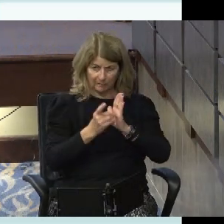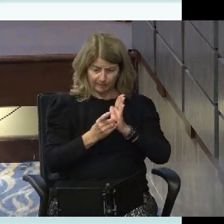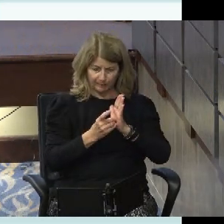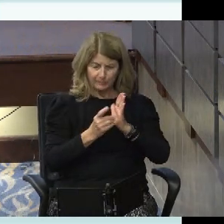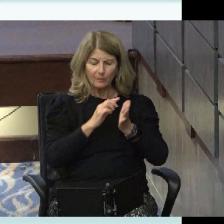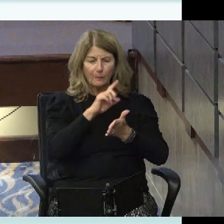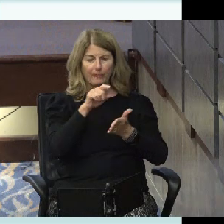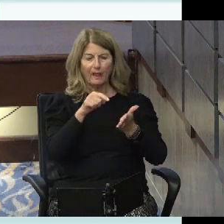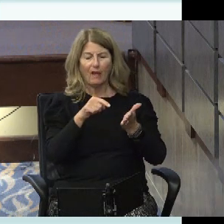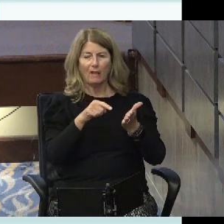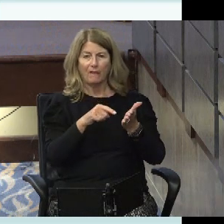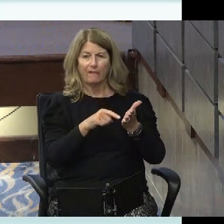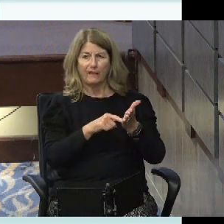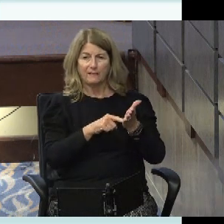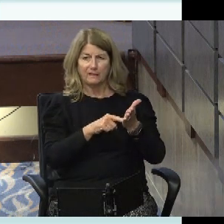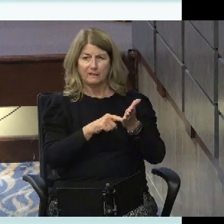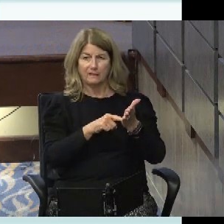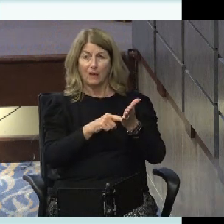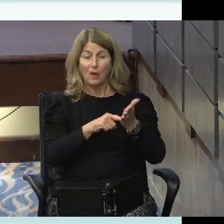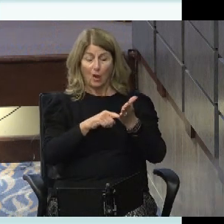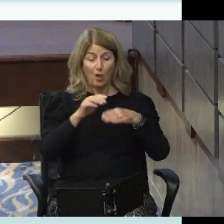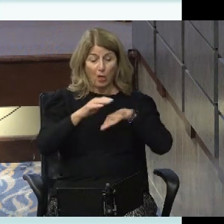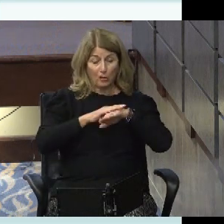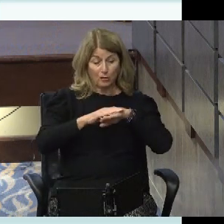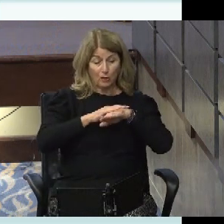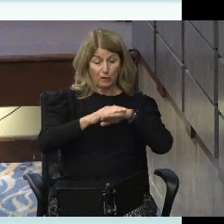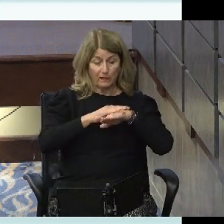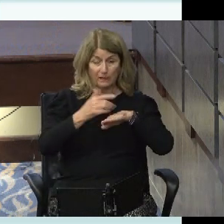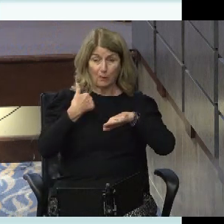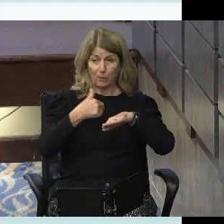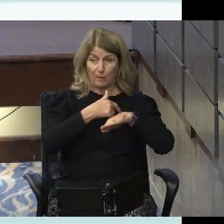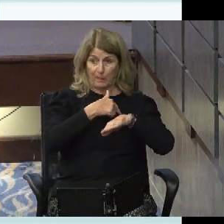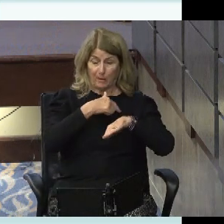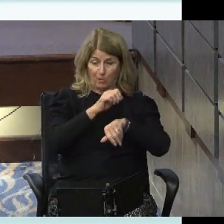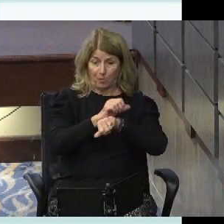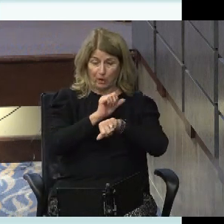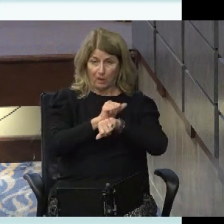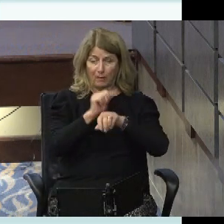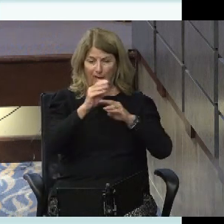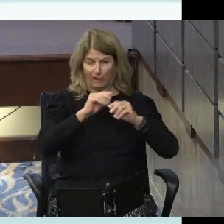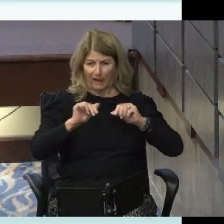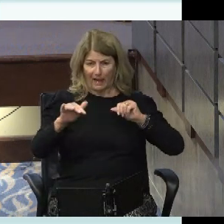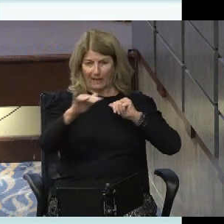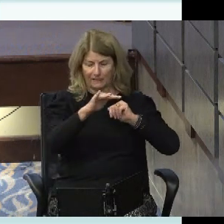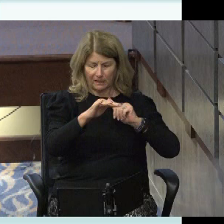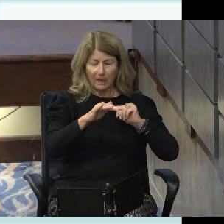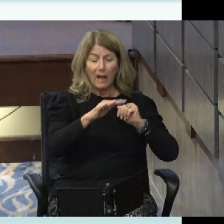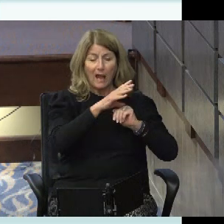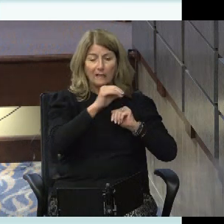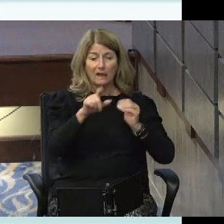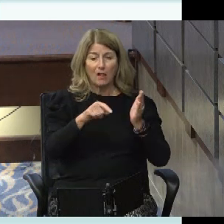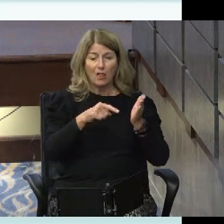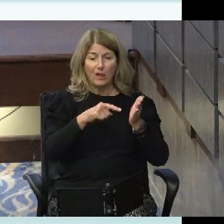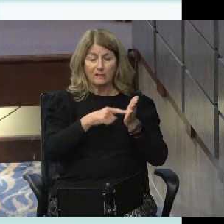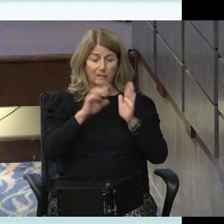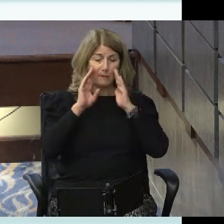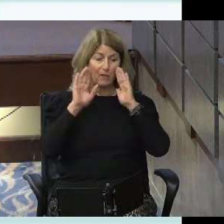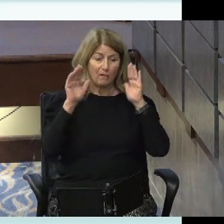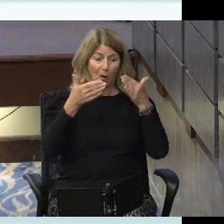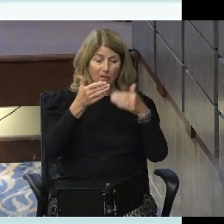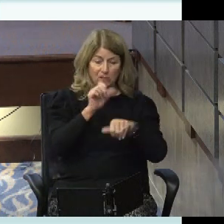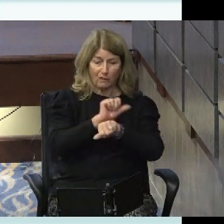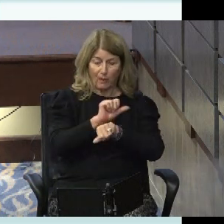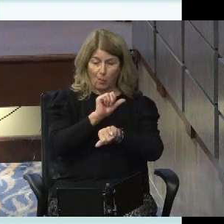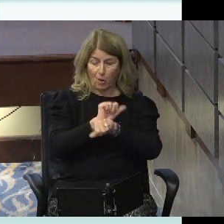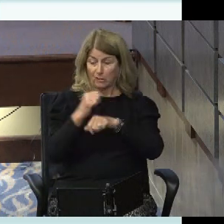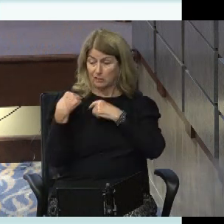the topographical surface that we've been working with Walker Partners and AECOM to model and develop. And this has been the focus of the work